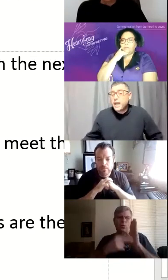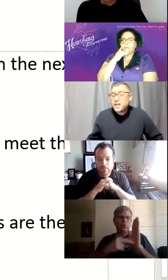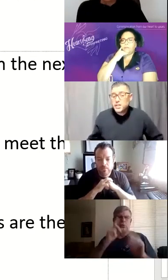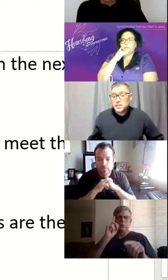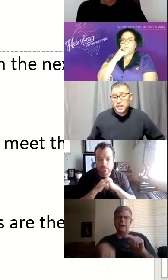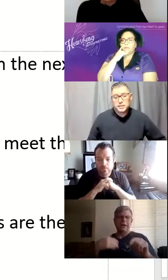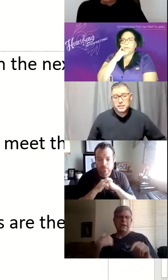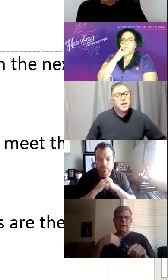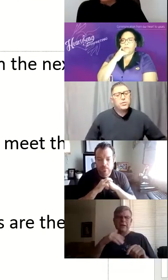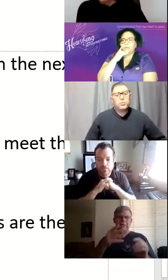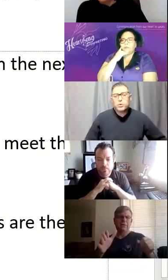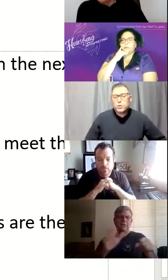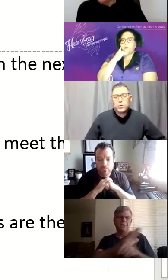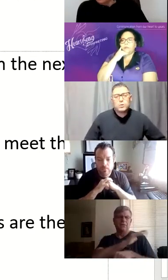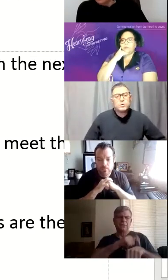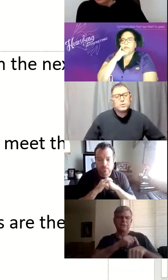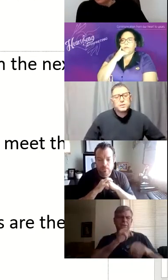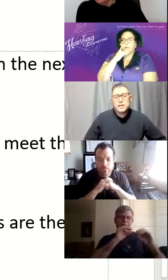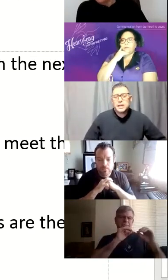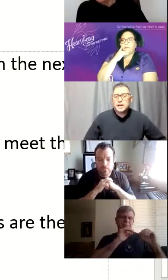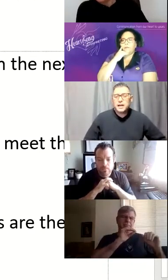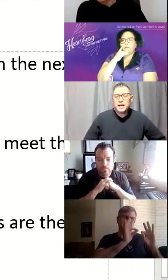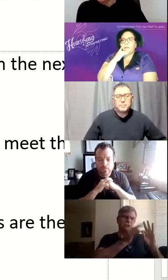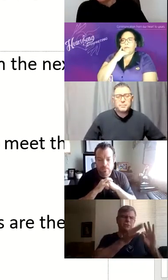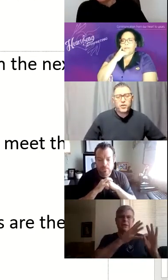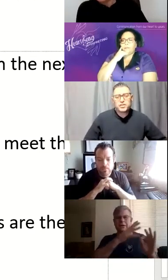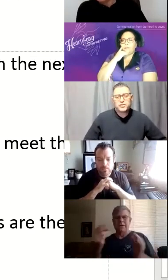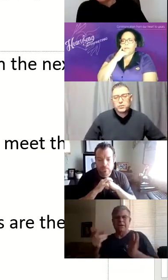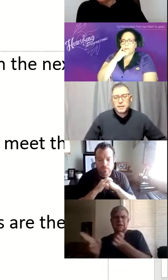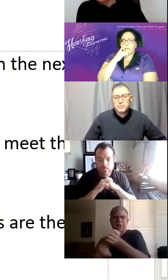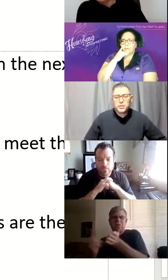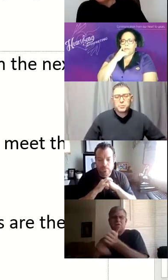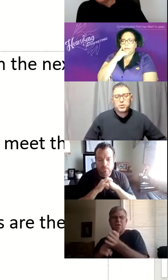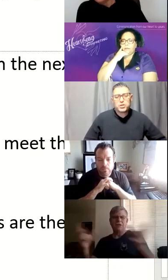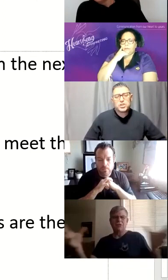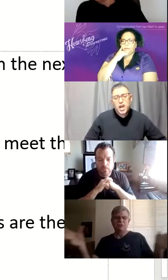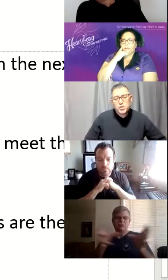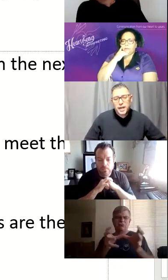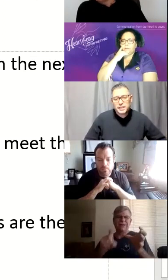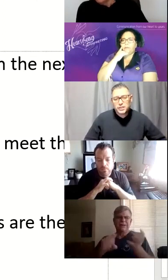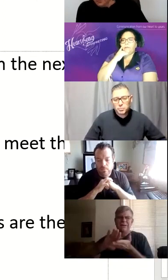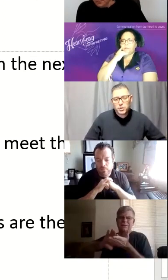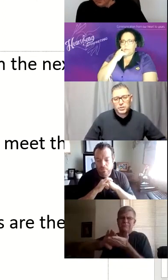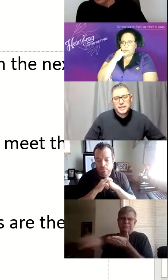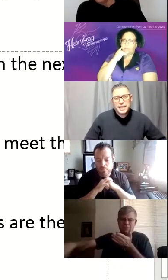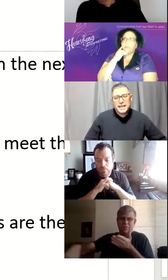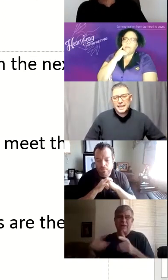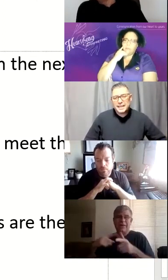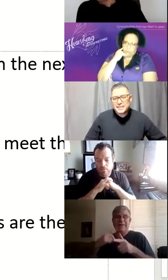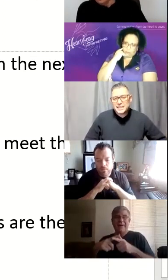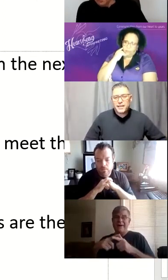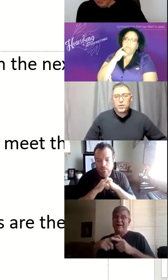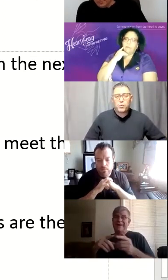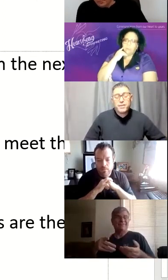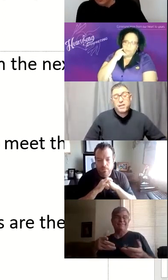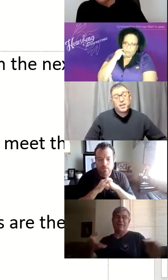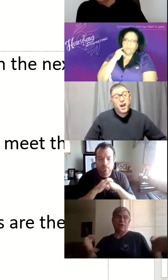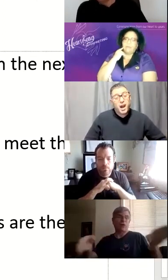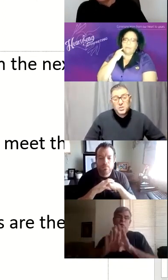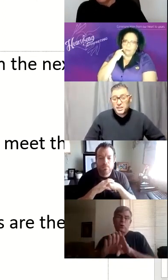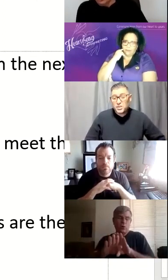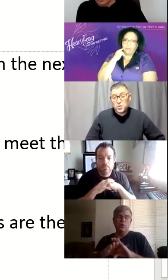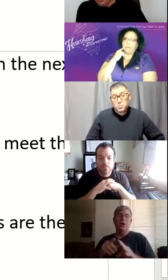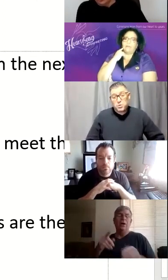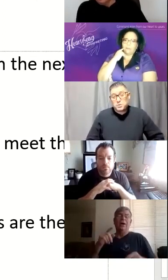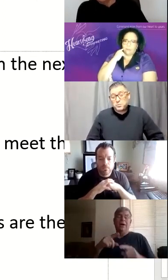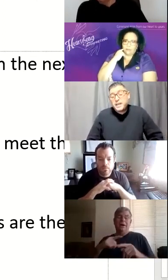other agencies. The rules, as far as full-time interpreters, contract interpreters, getting that together, waiving off the